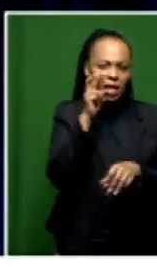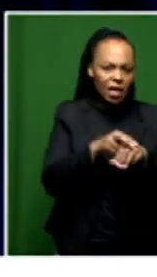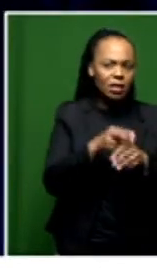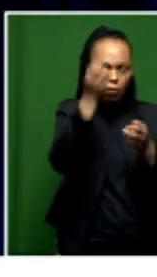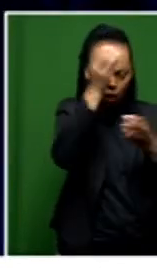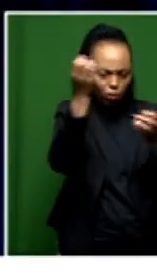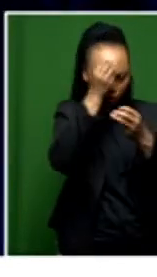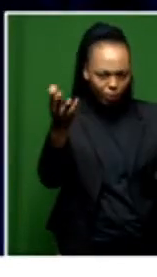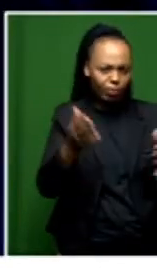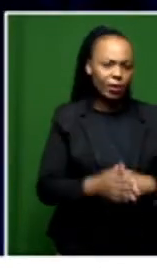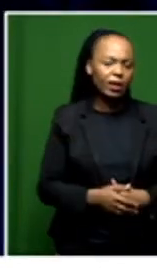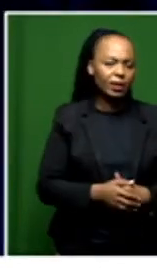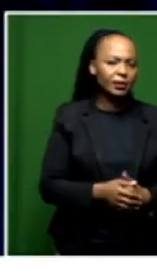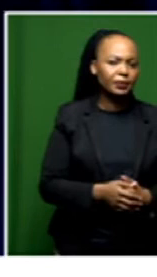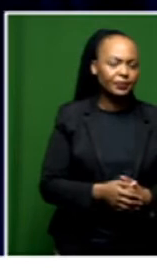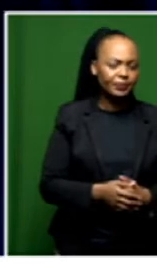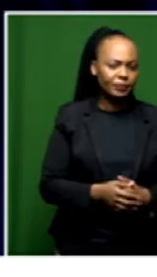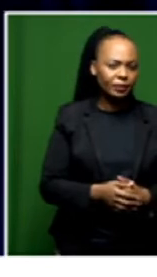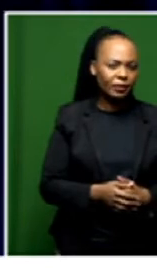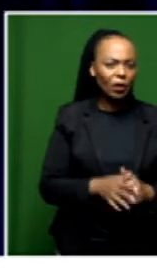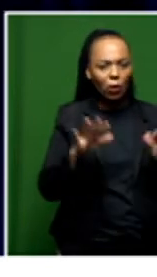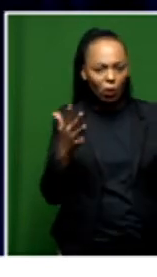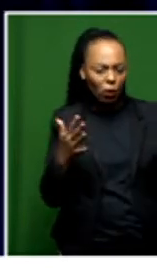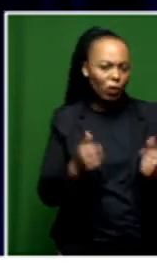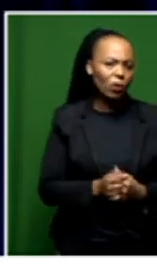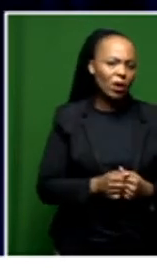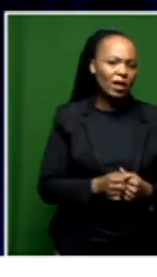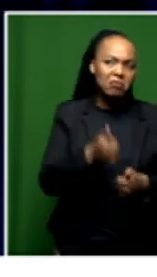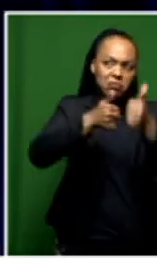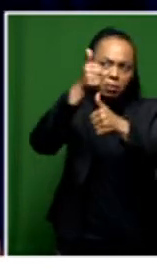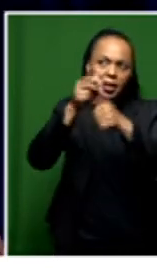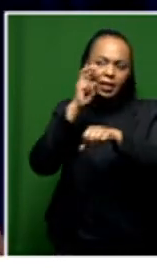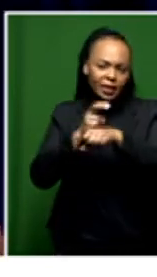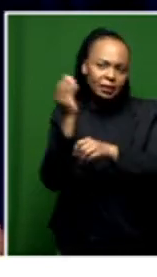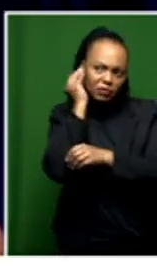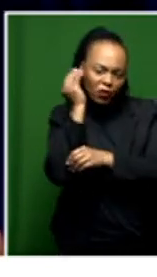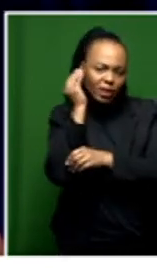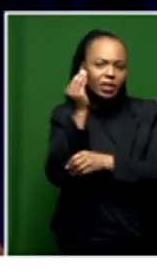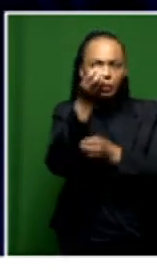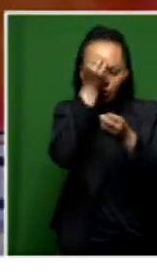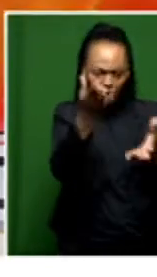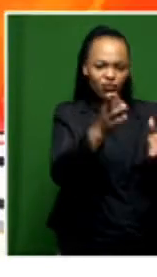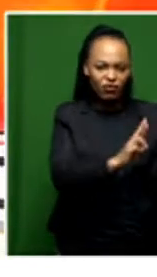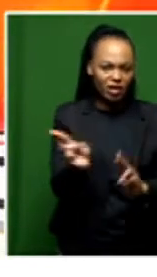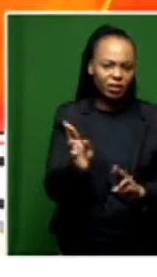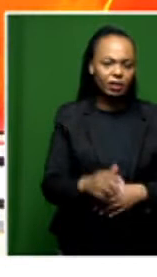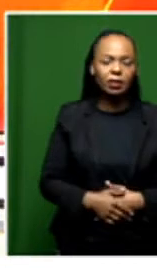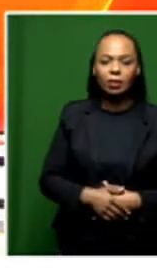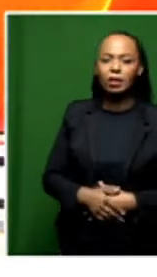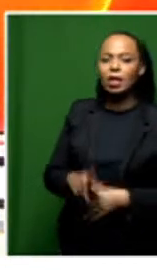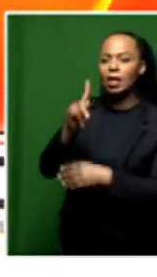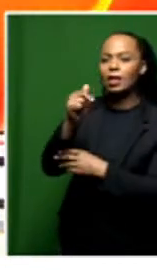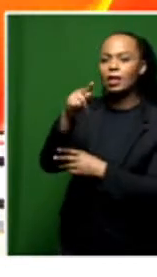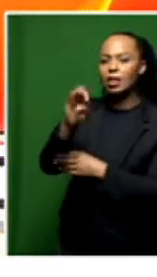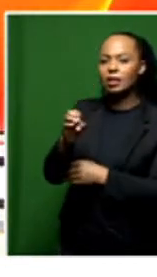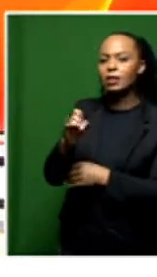at the executive level or even at the leadership level of the organization. All right, Kate, lovely chatting to you. Thank you so much for your